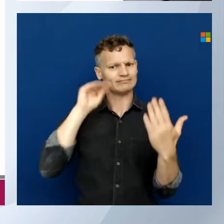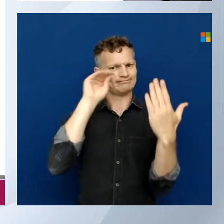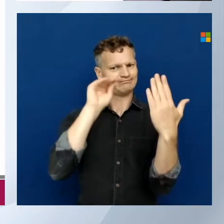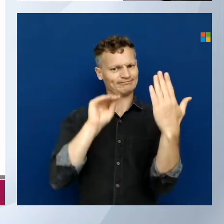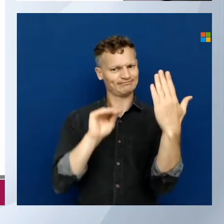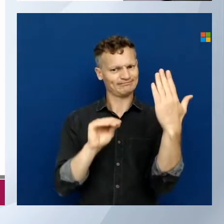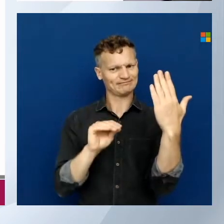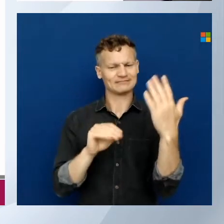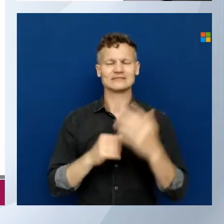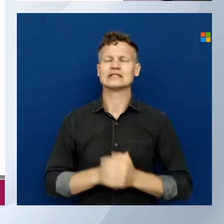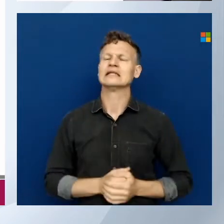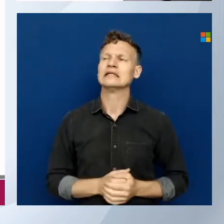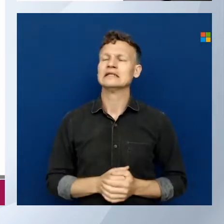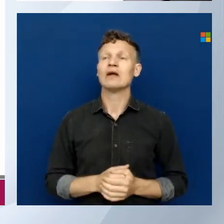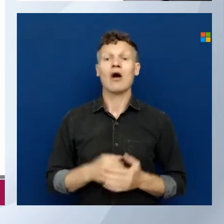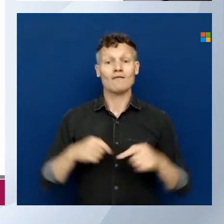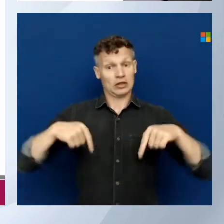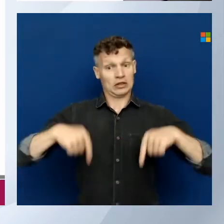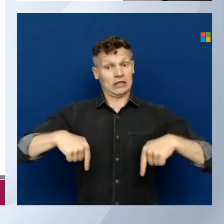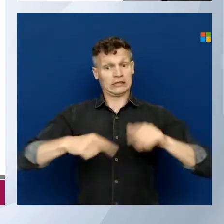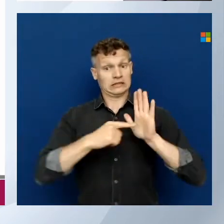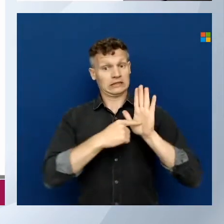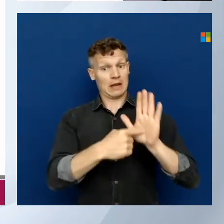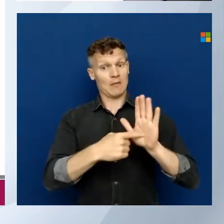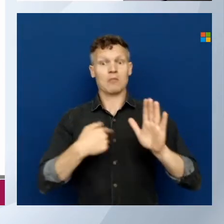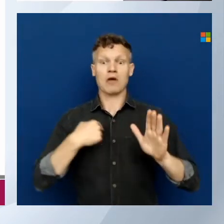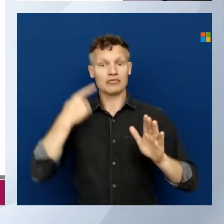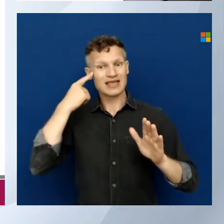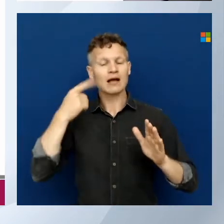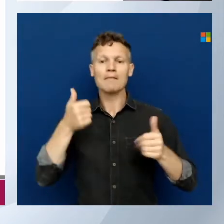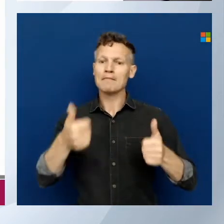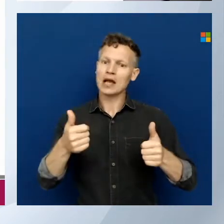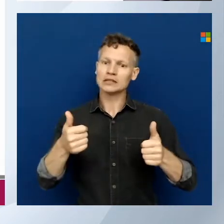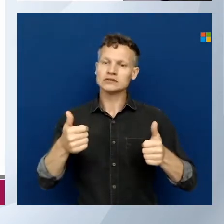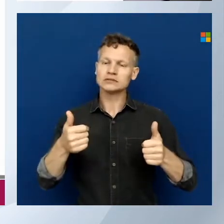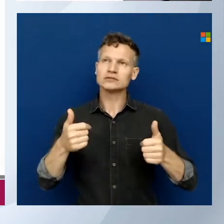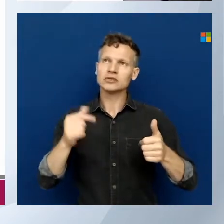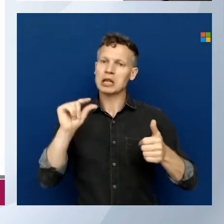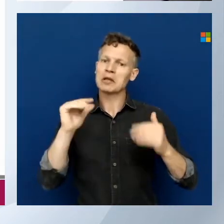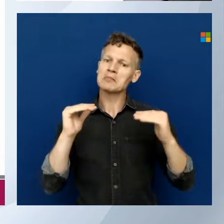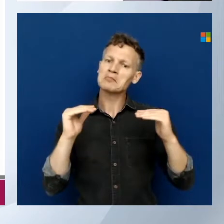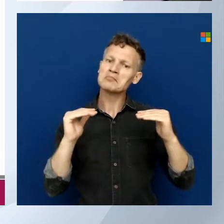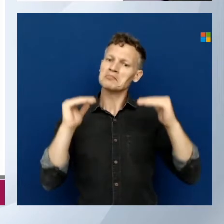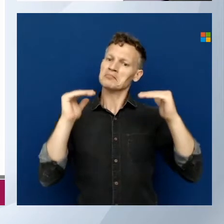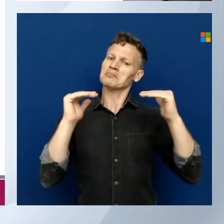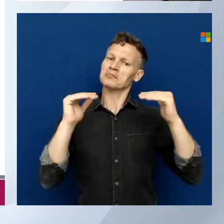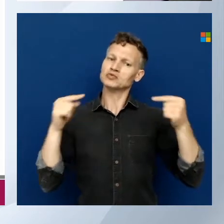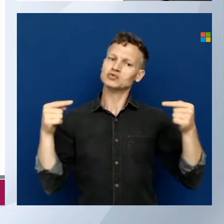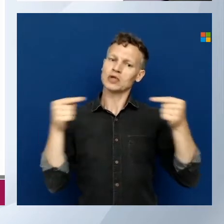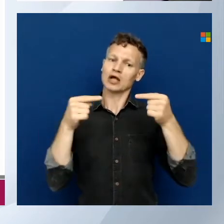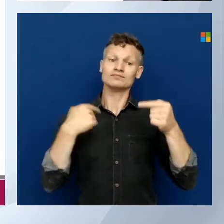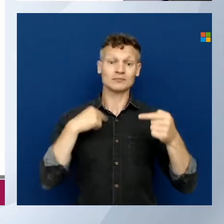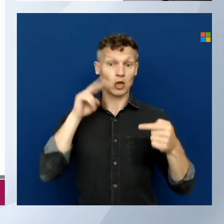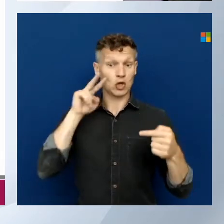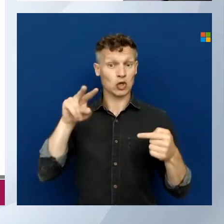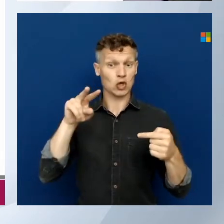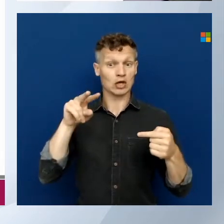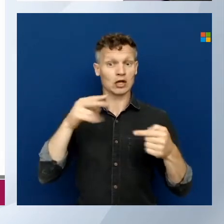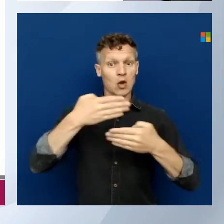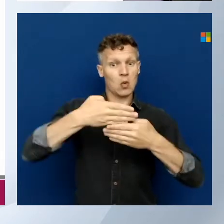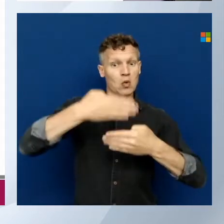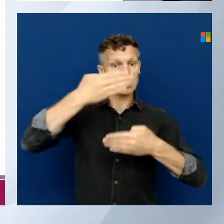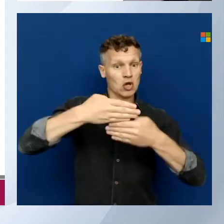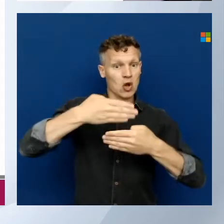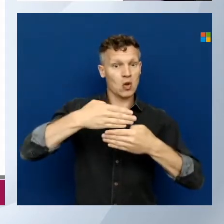myself, and I also looked into Windows Virtual Desktop, especially now yesterday the GA is announced for the spring